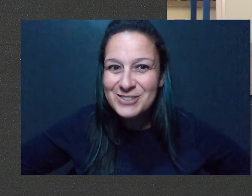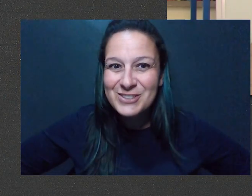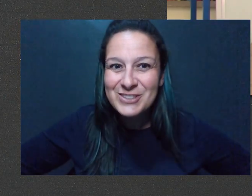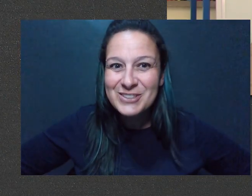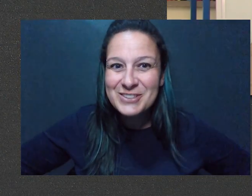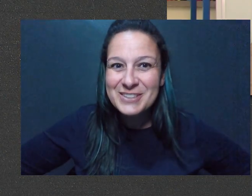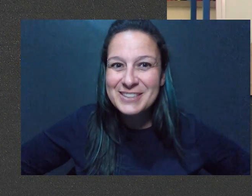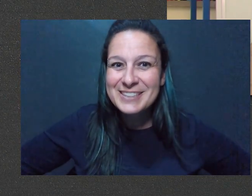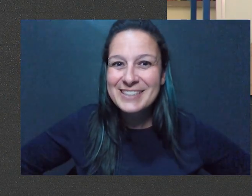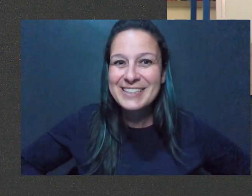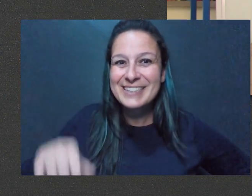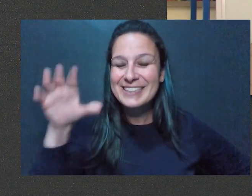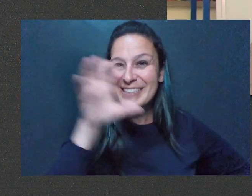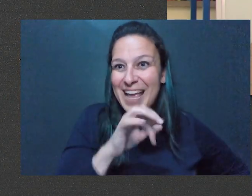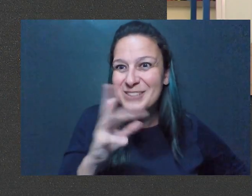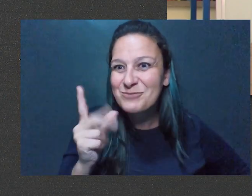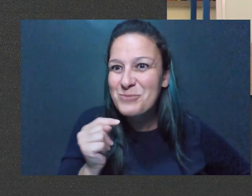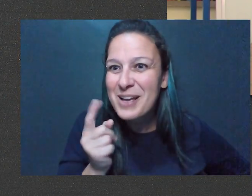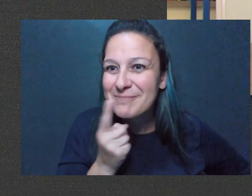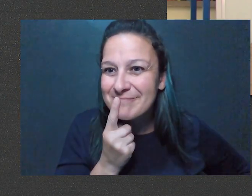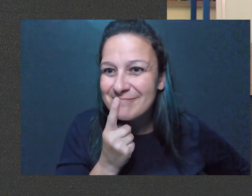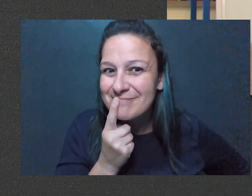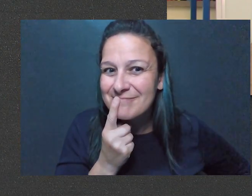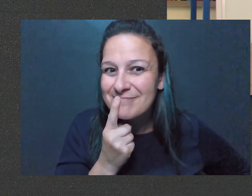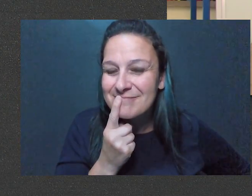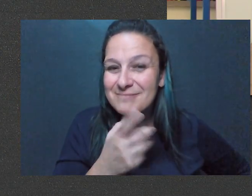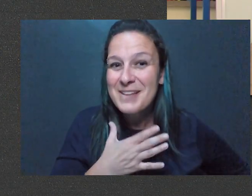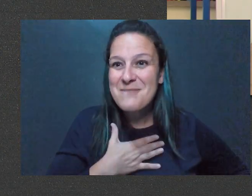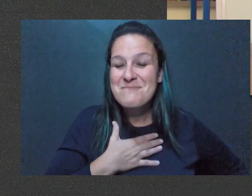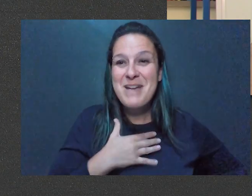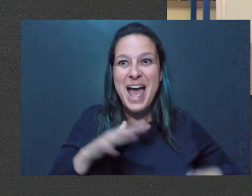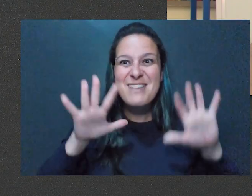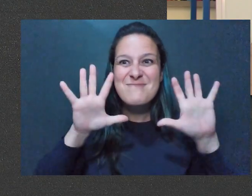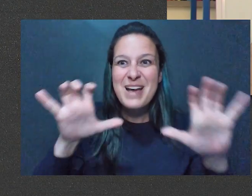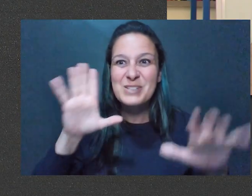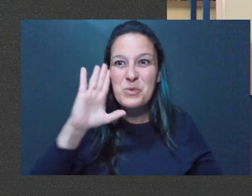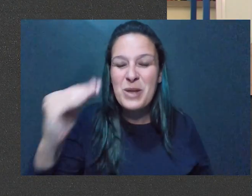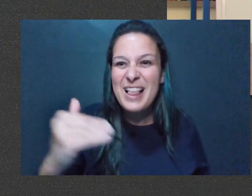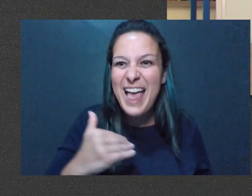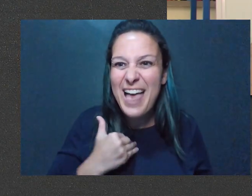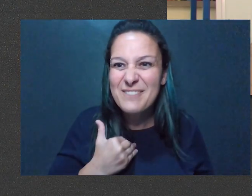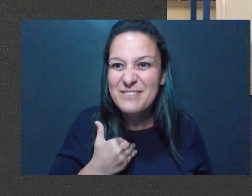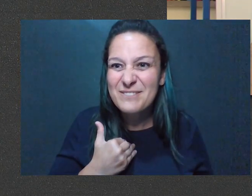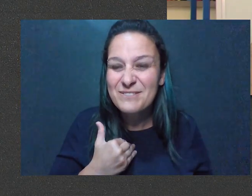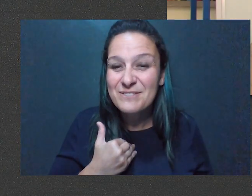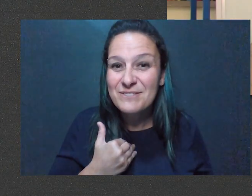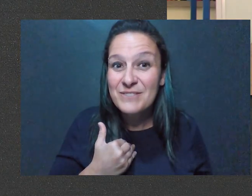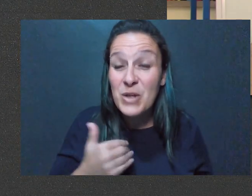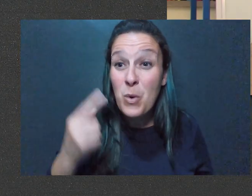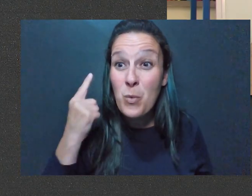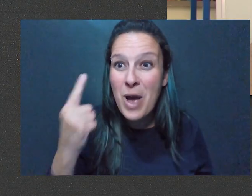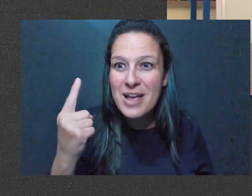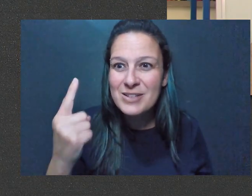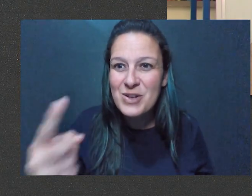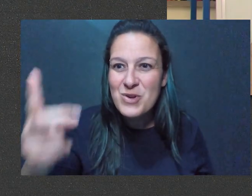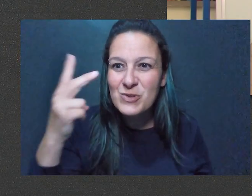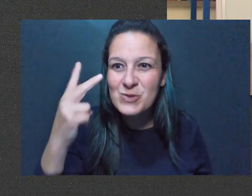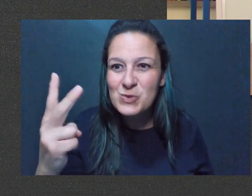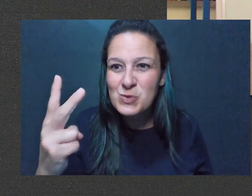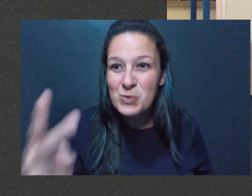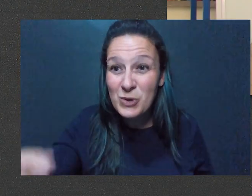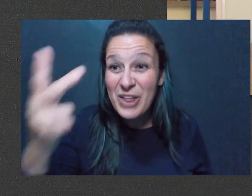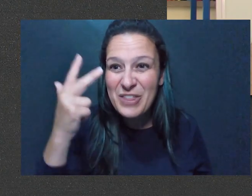This time, guess what? My monster's gonna have 3